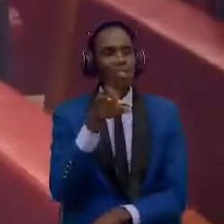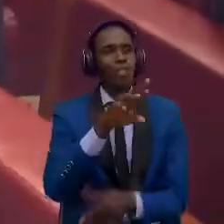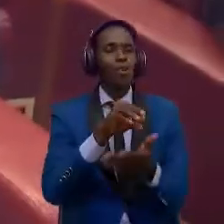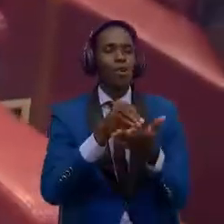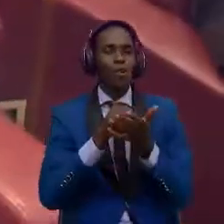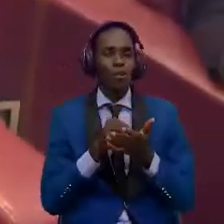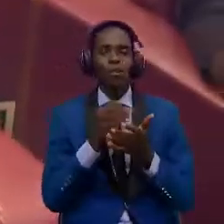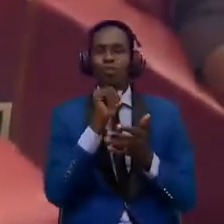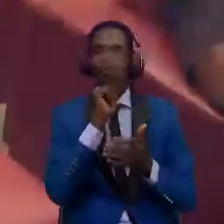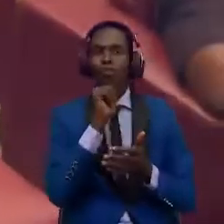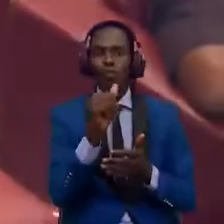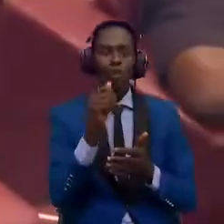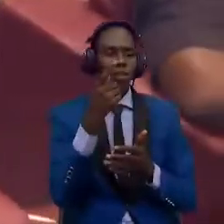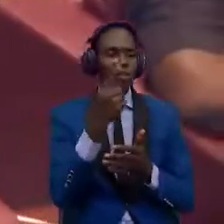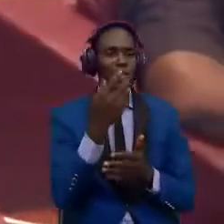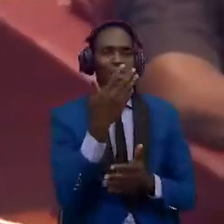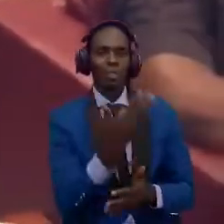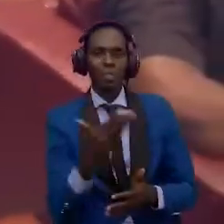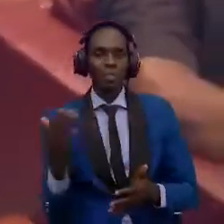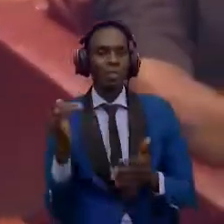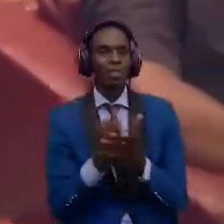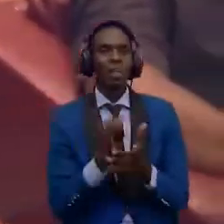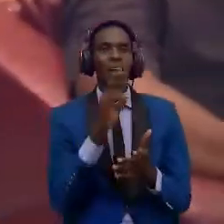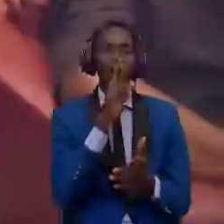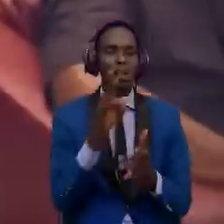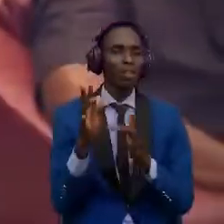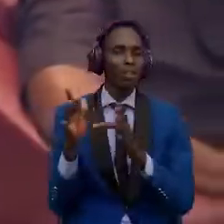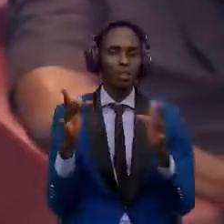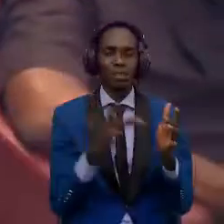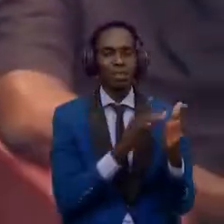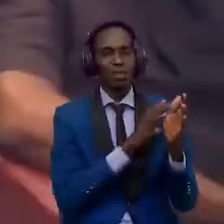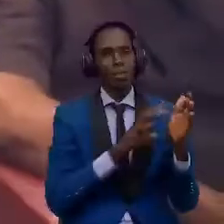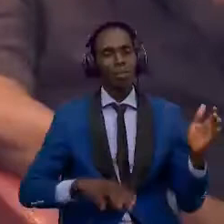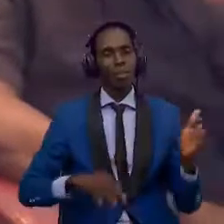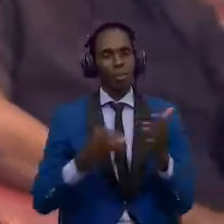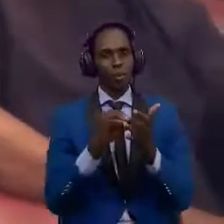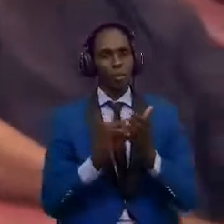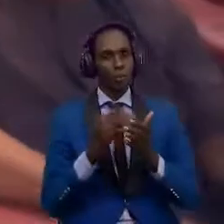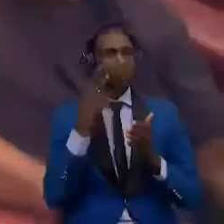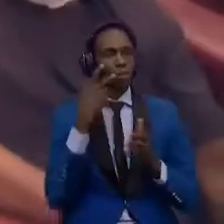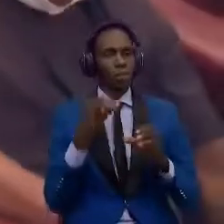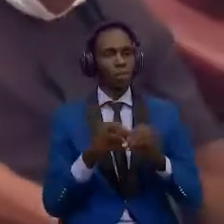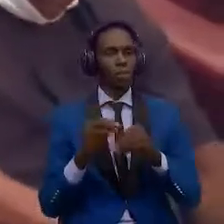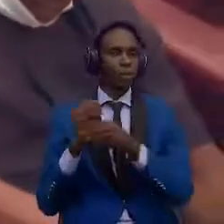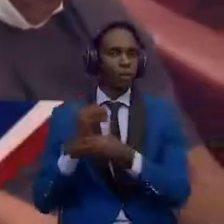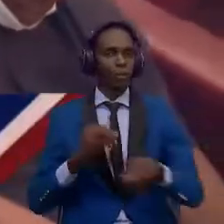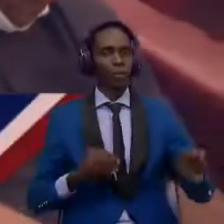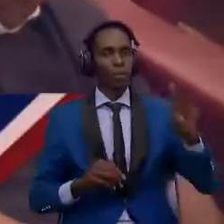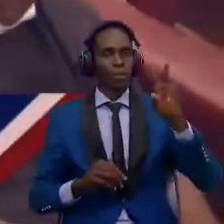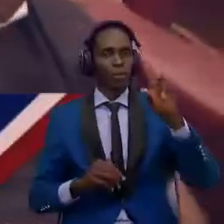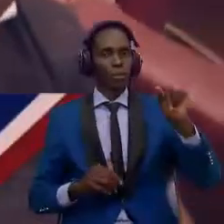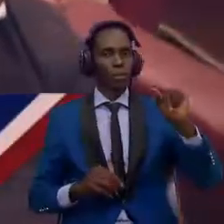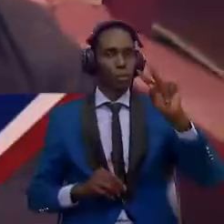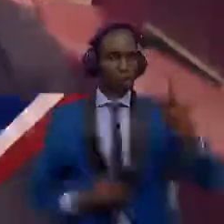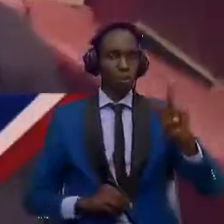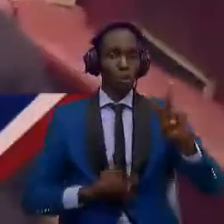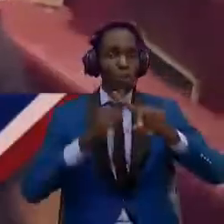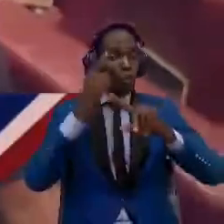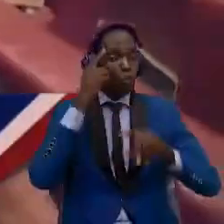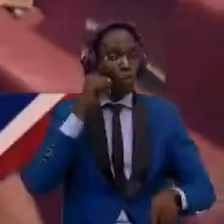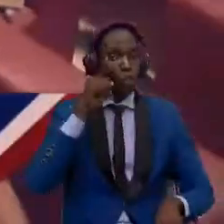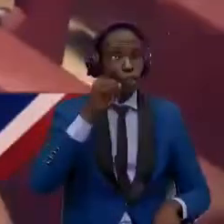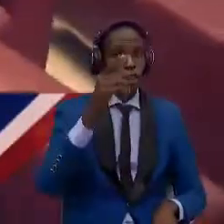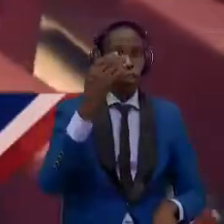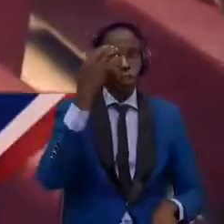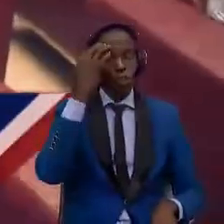not the things which are Jesus Christ. In verse 22, it says, but ye know the